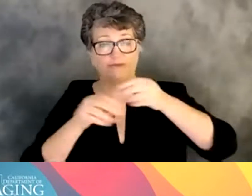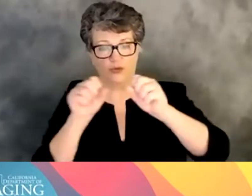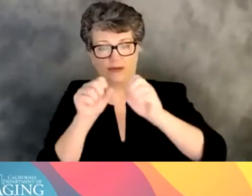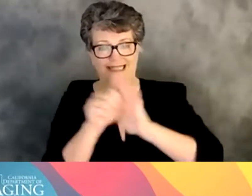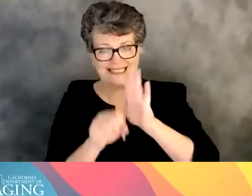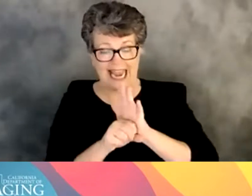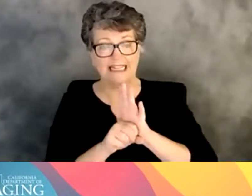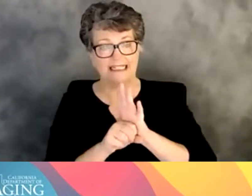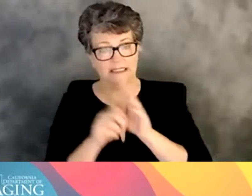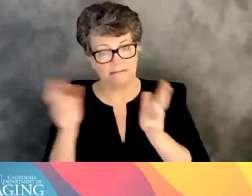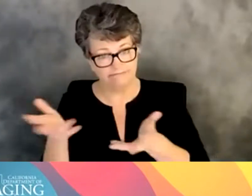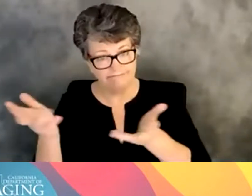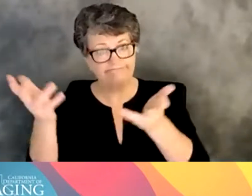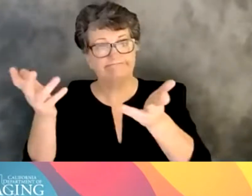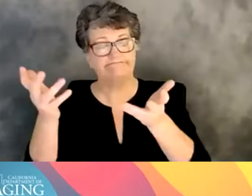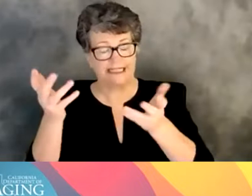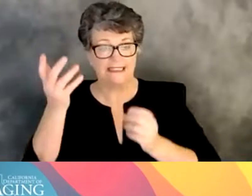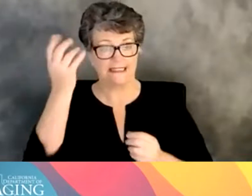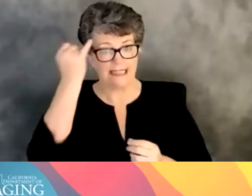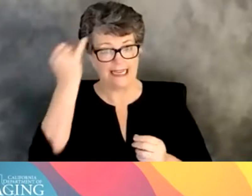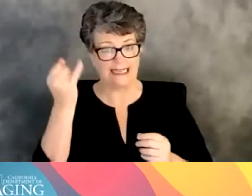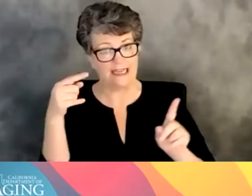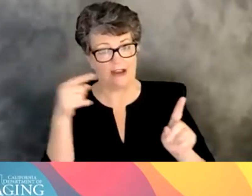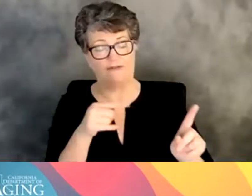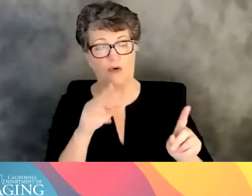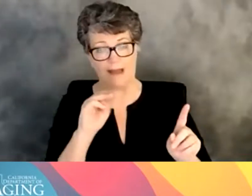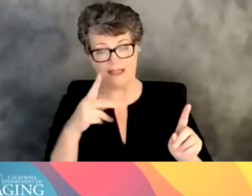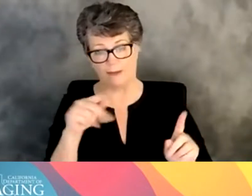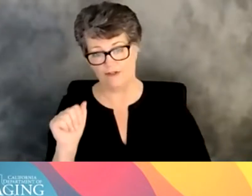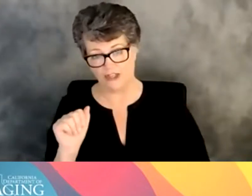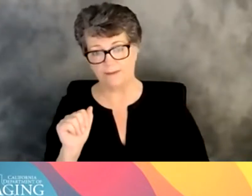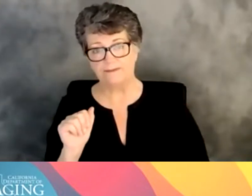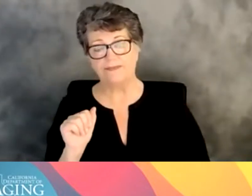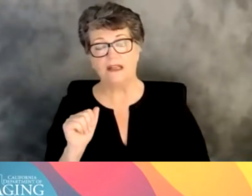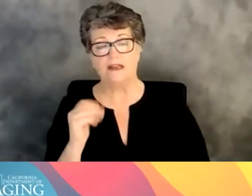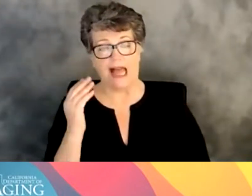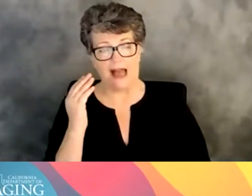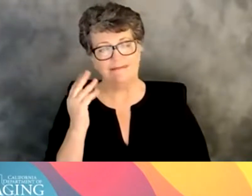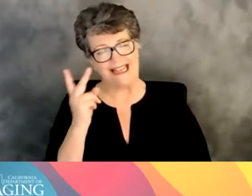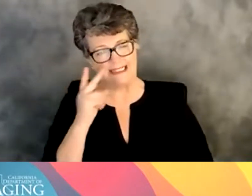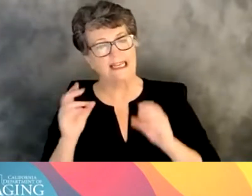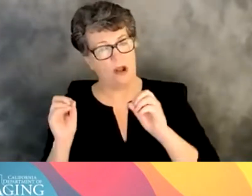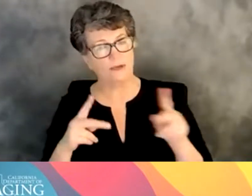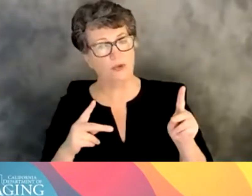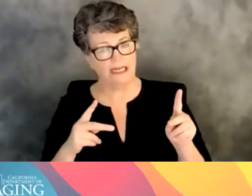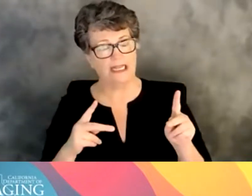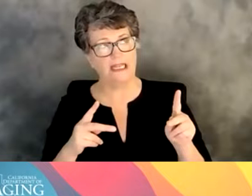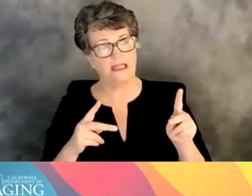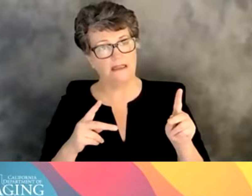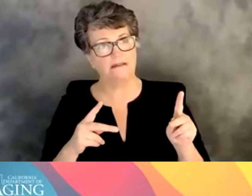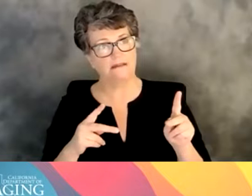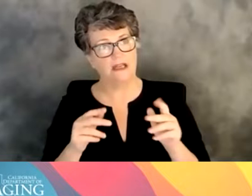advancing this whole notion for the master plan for aging. I do see an opportunity with the